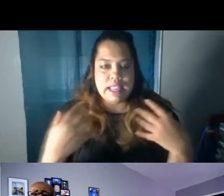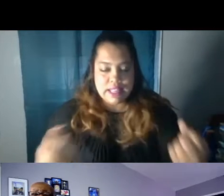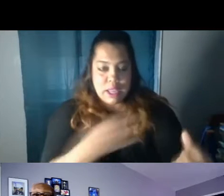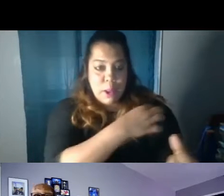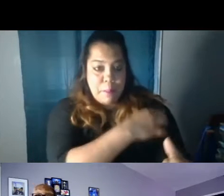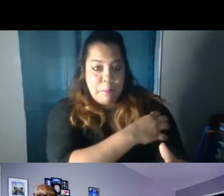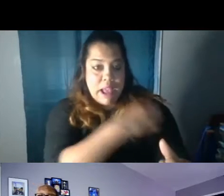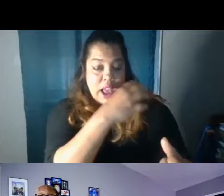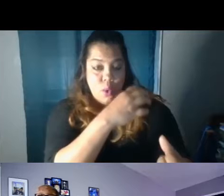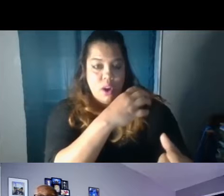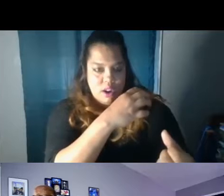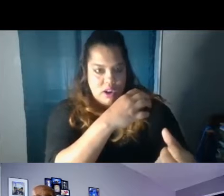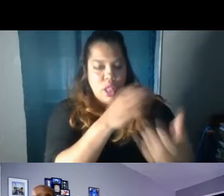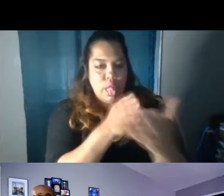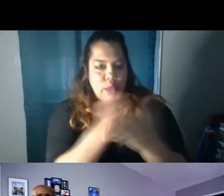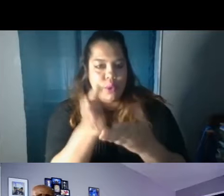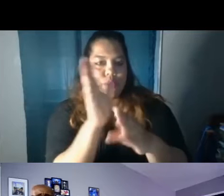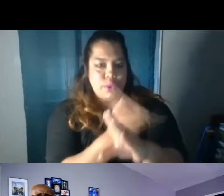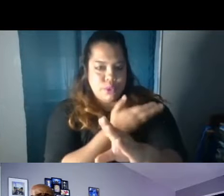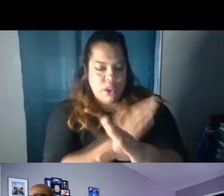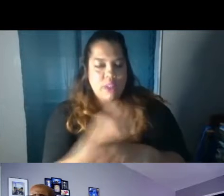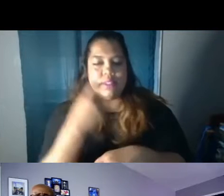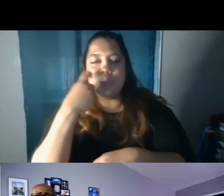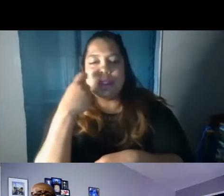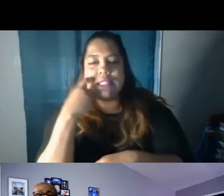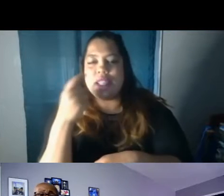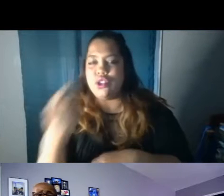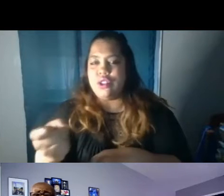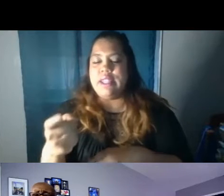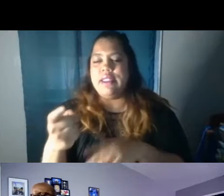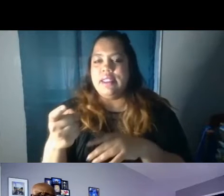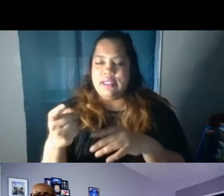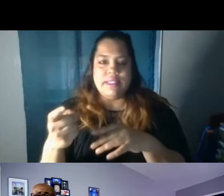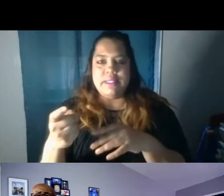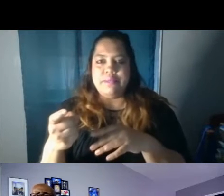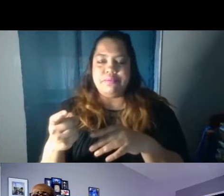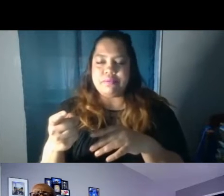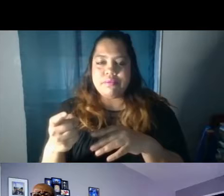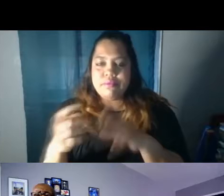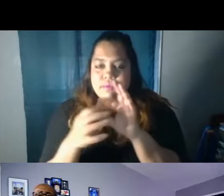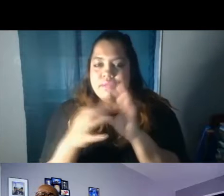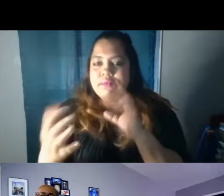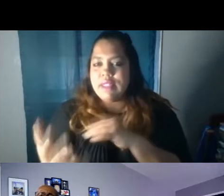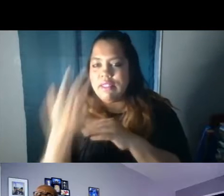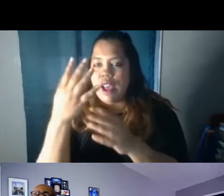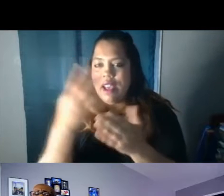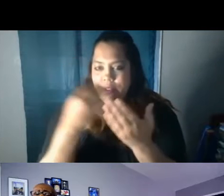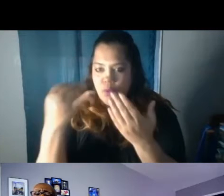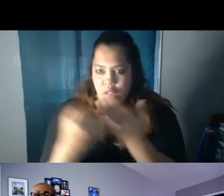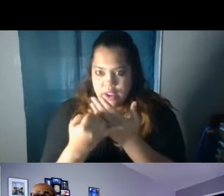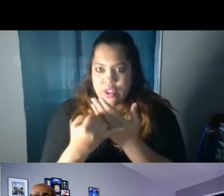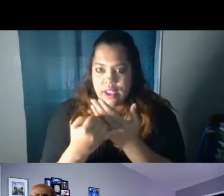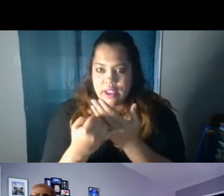She has released 5 projects and collaborated globally on an extensive catalog